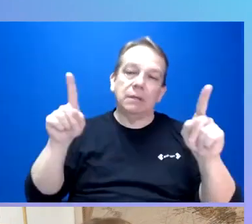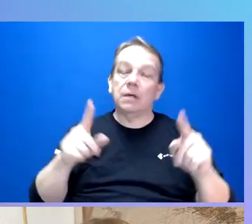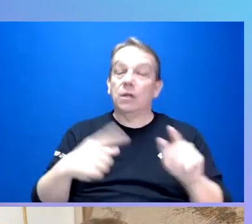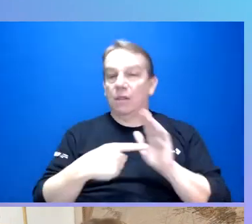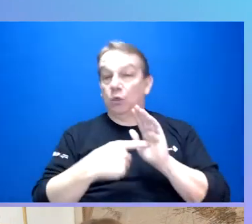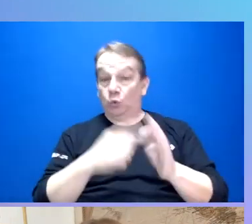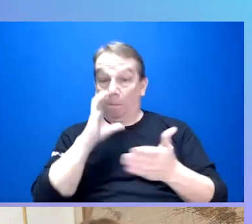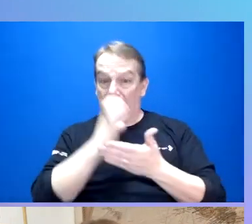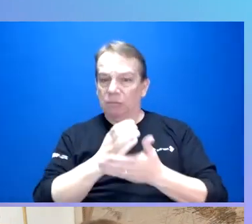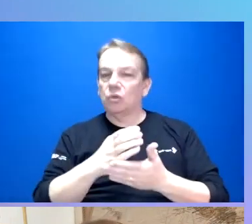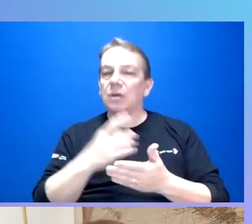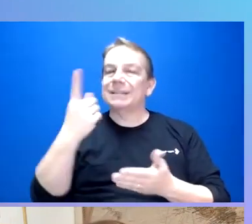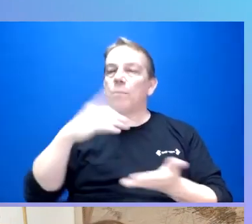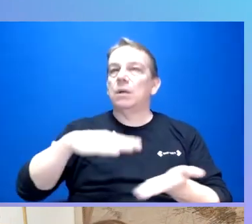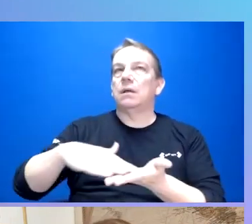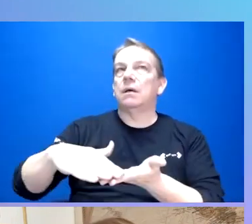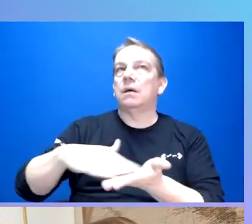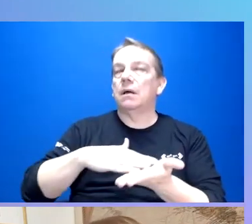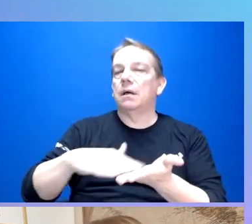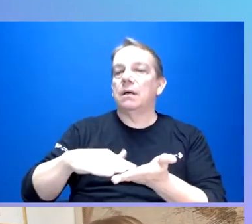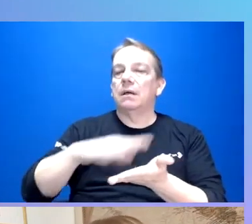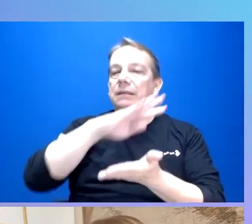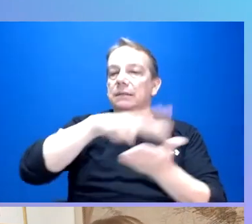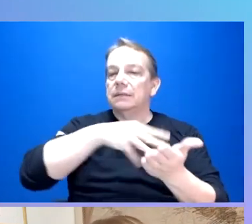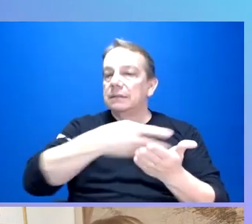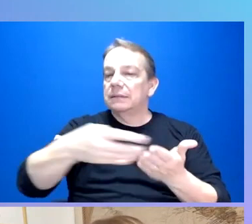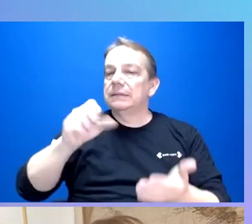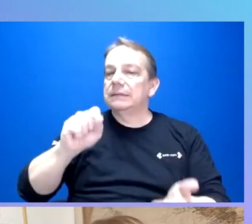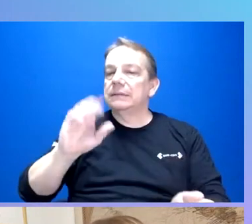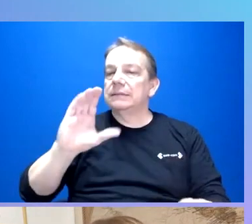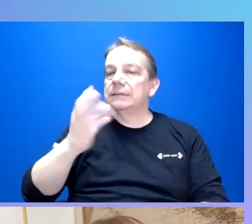tactile schematic of a continuity tester.